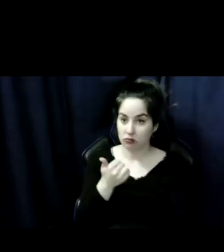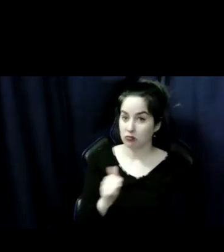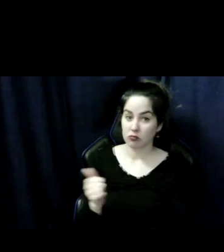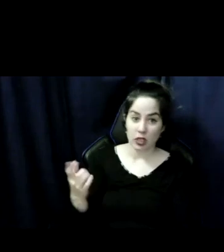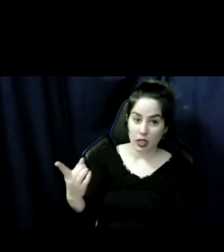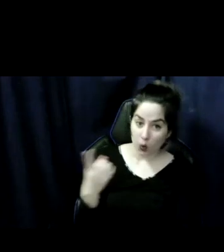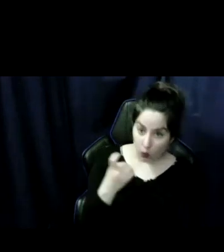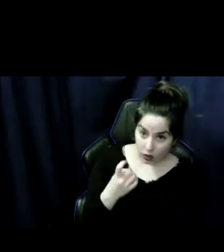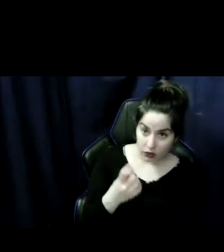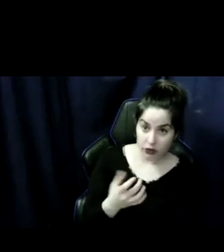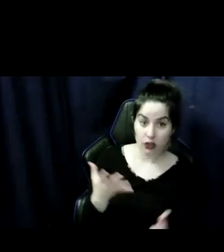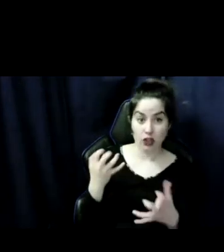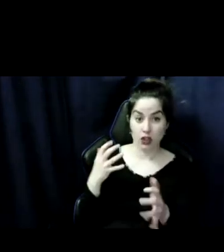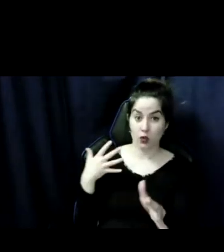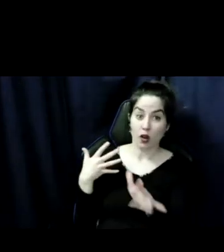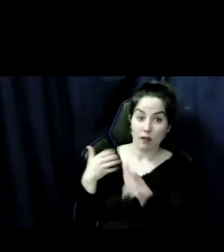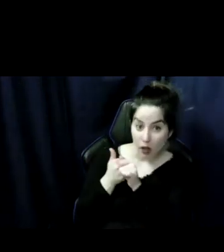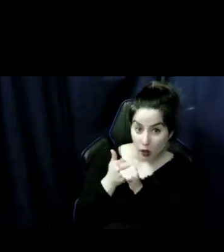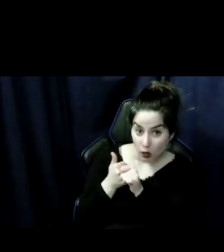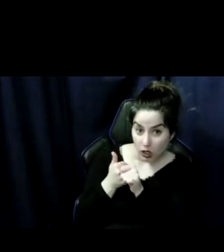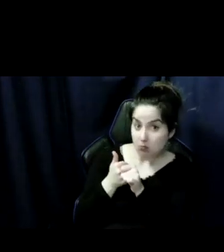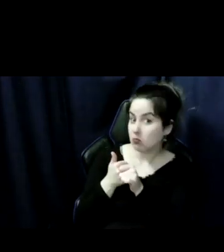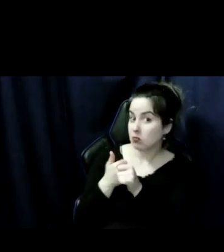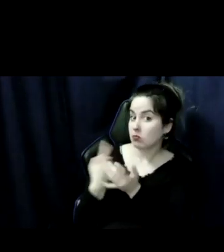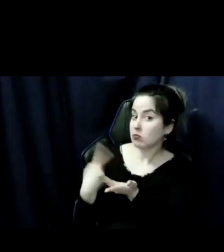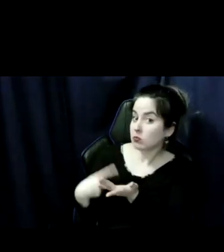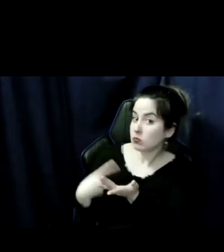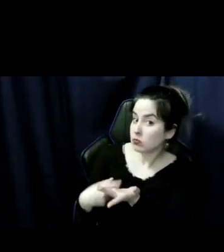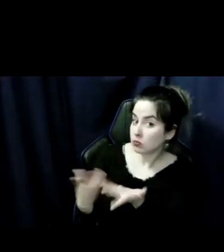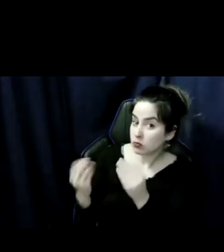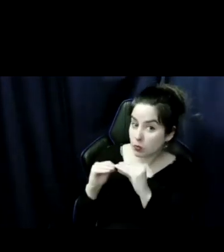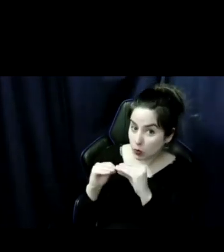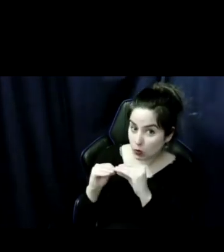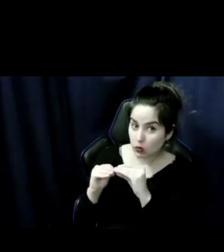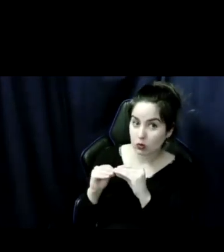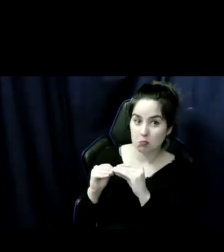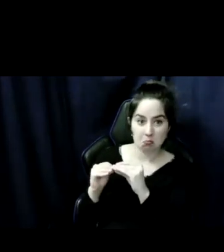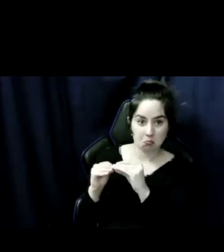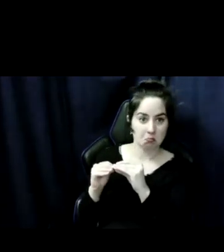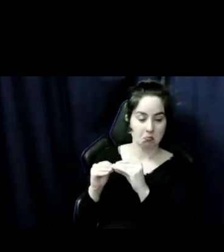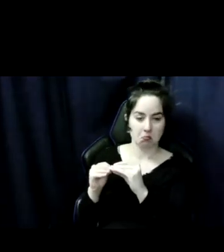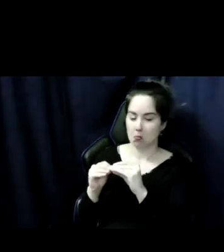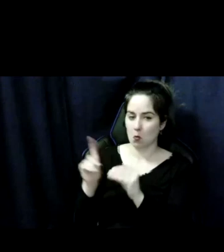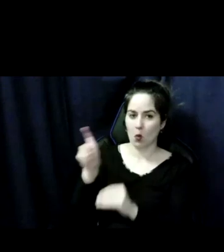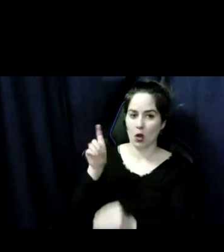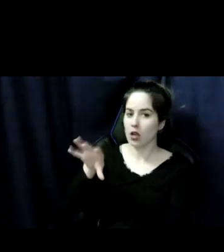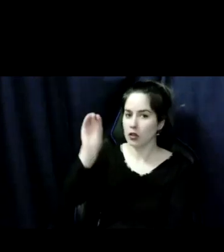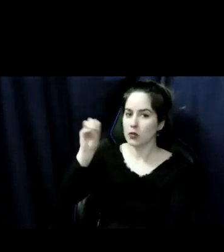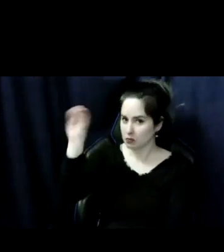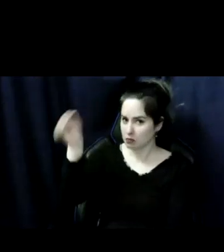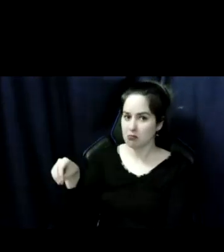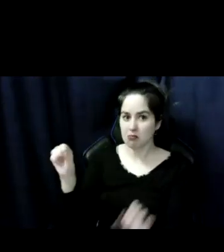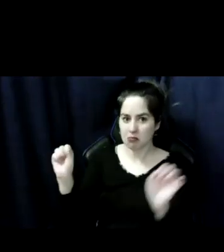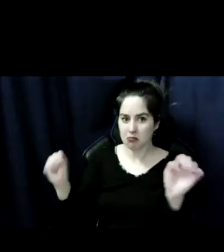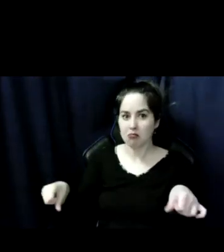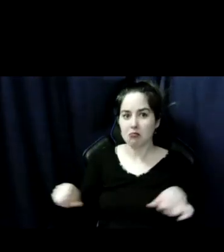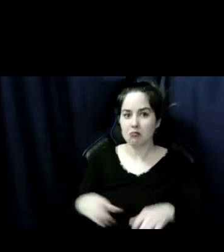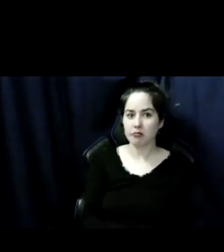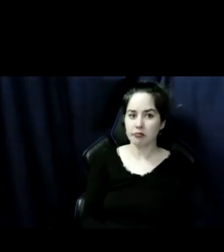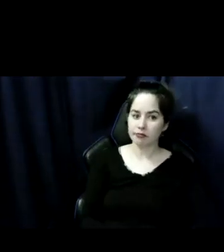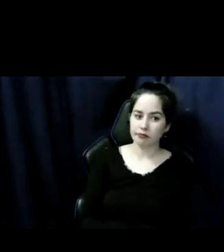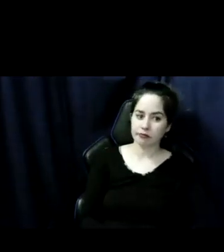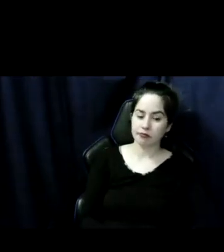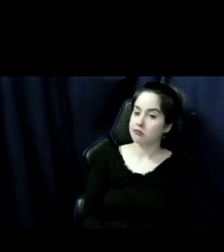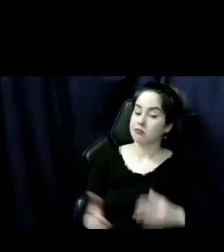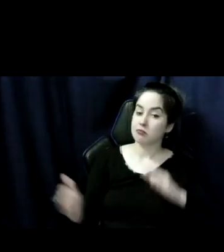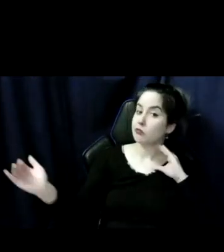up for conversation, we can totally do that. Just you know, email me if you have